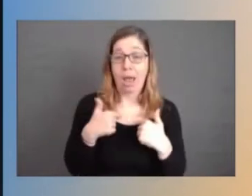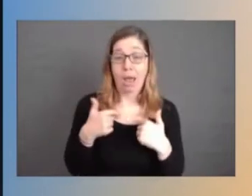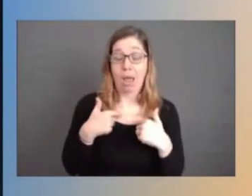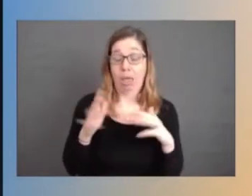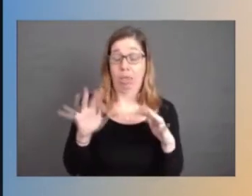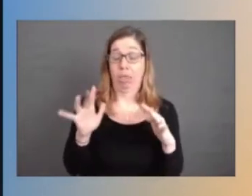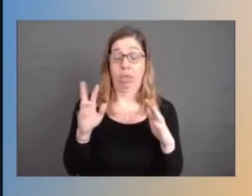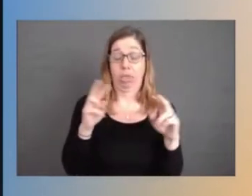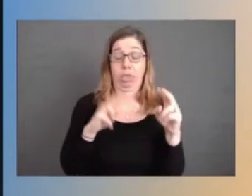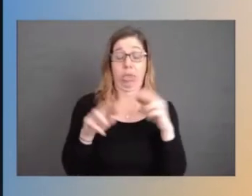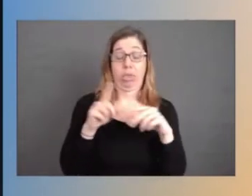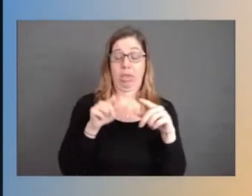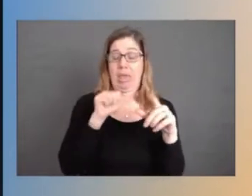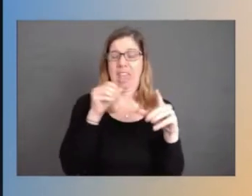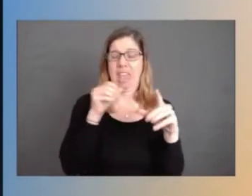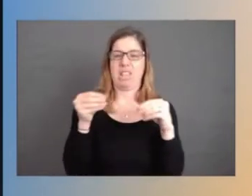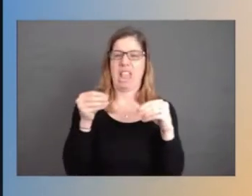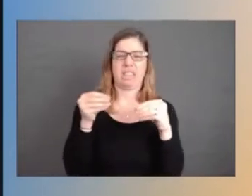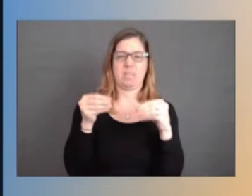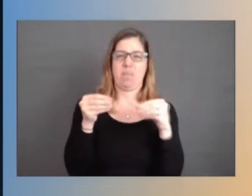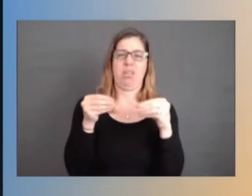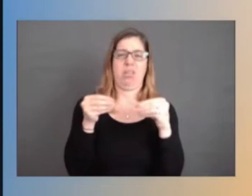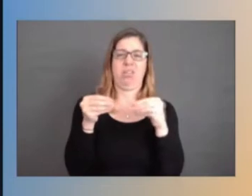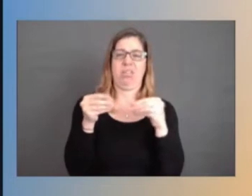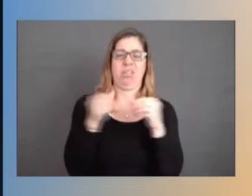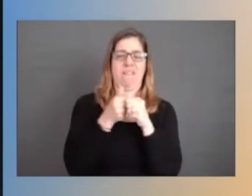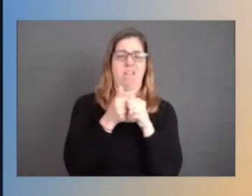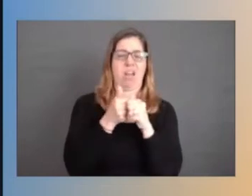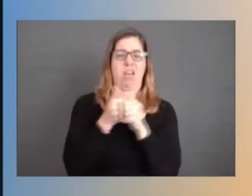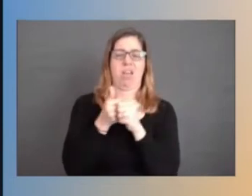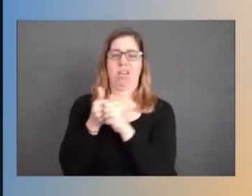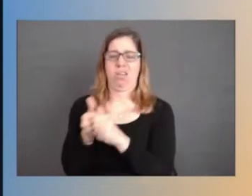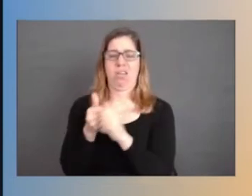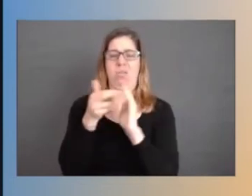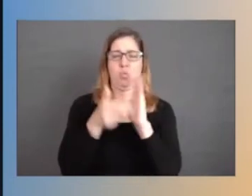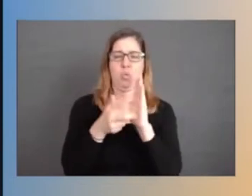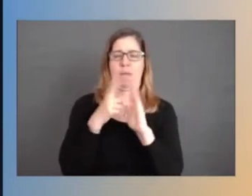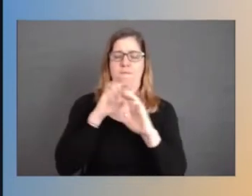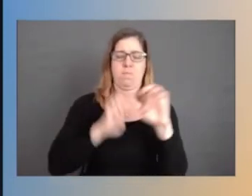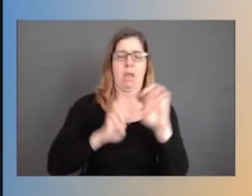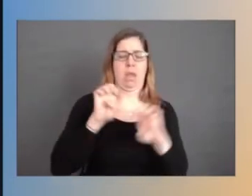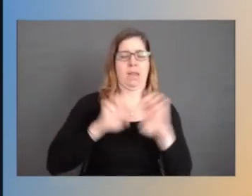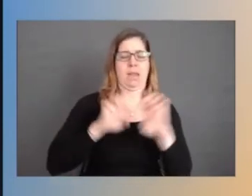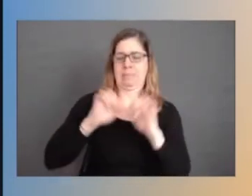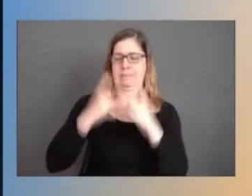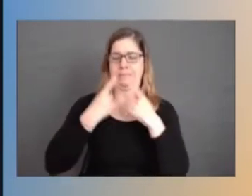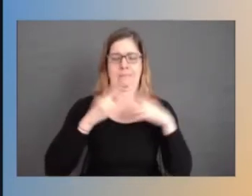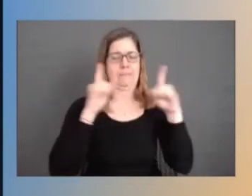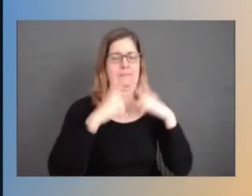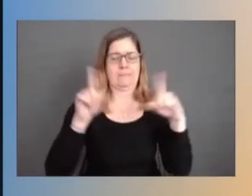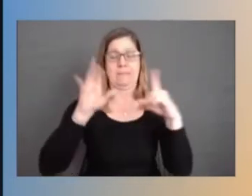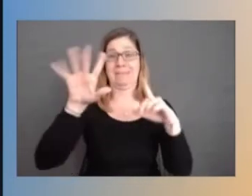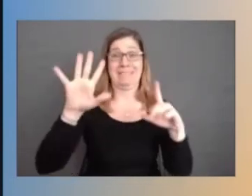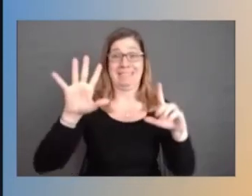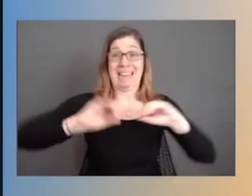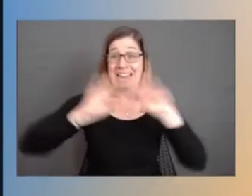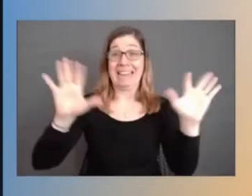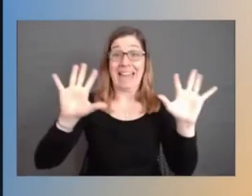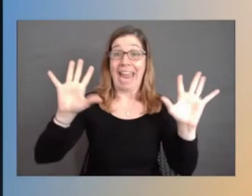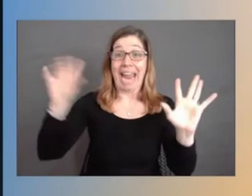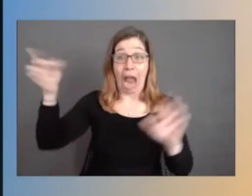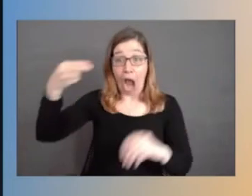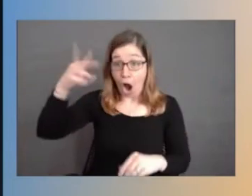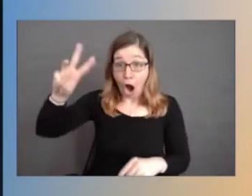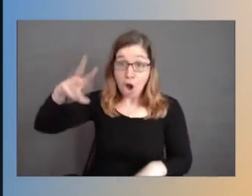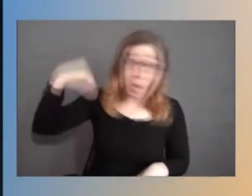was inflexible. You'd have to really experiment a lot, and it was clear that they were just giving you the hardware. They